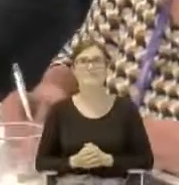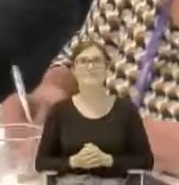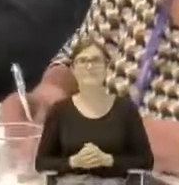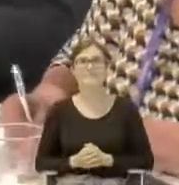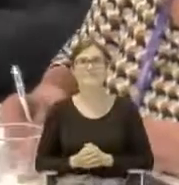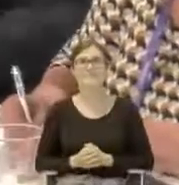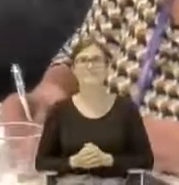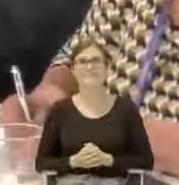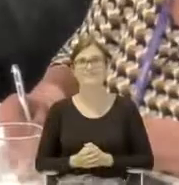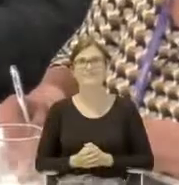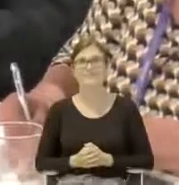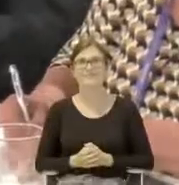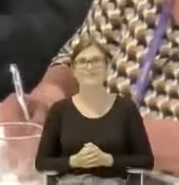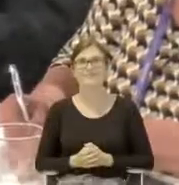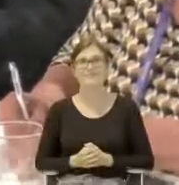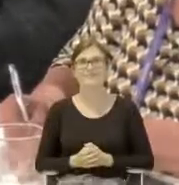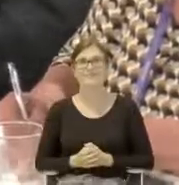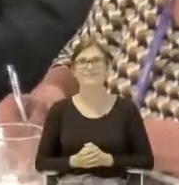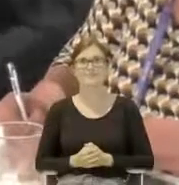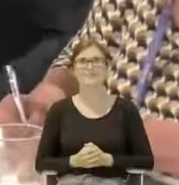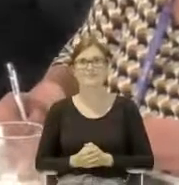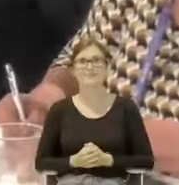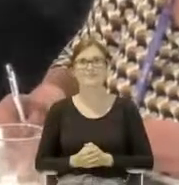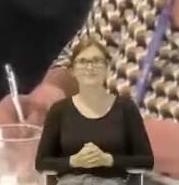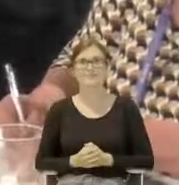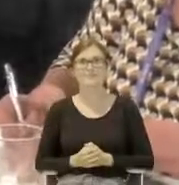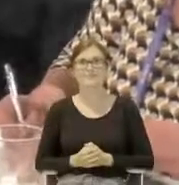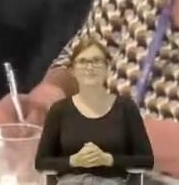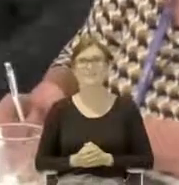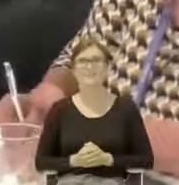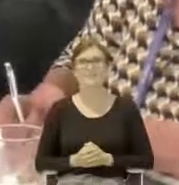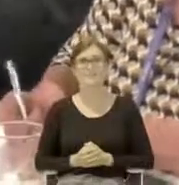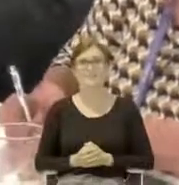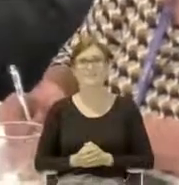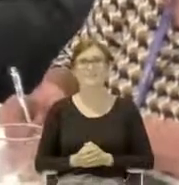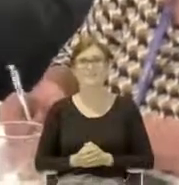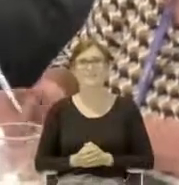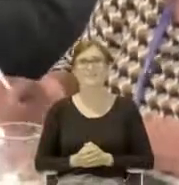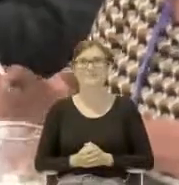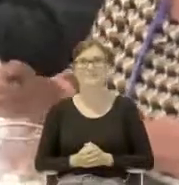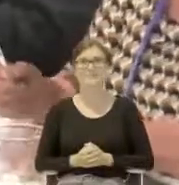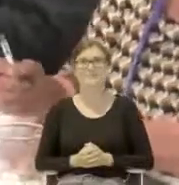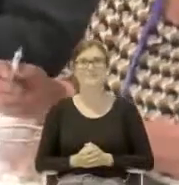know that is a very short notice, but you know what's happened